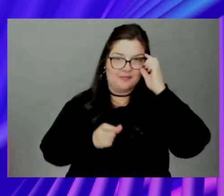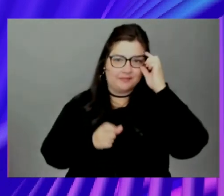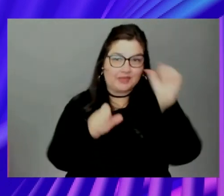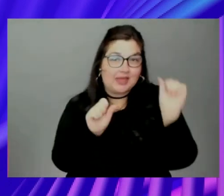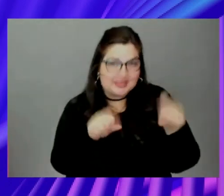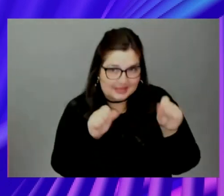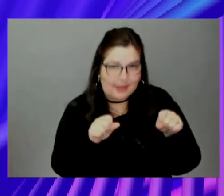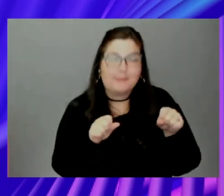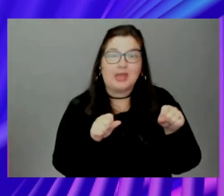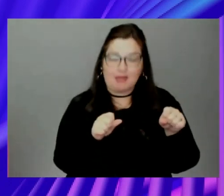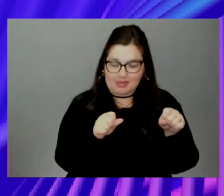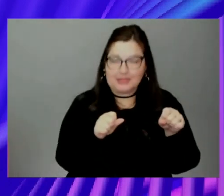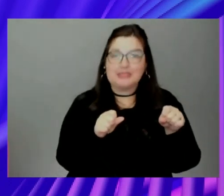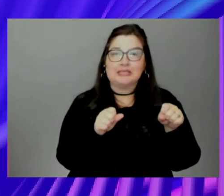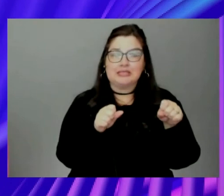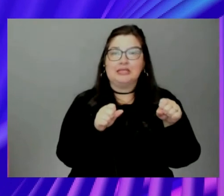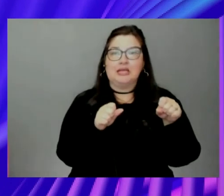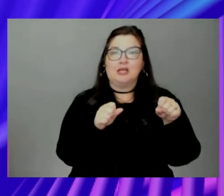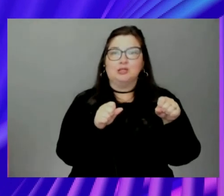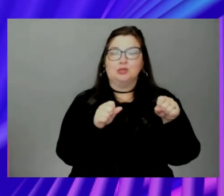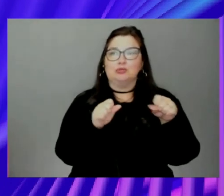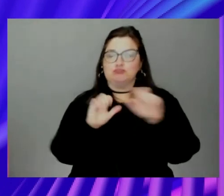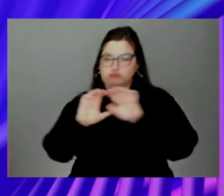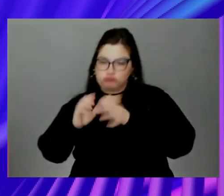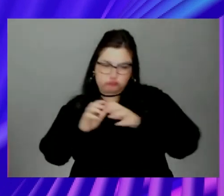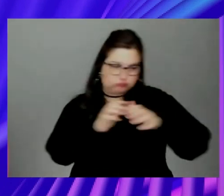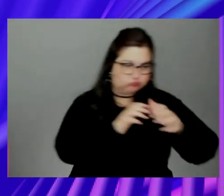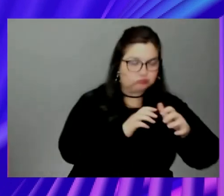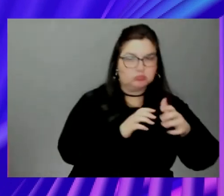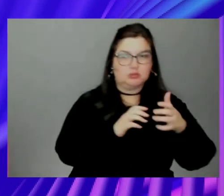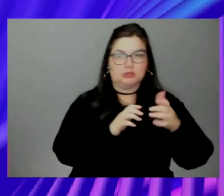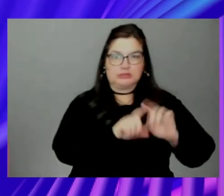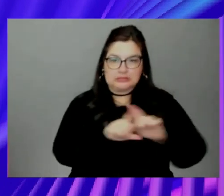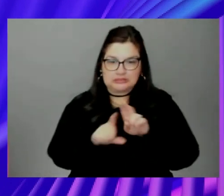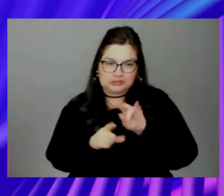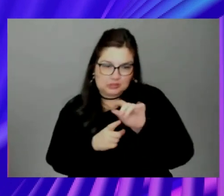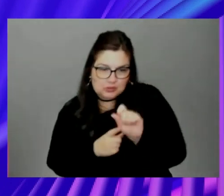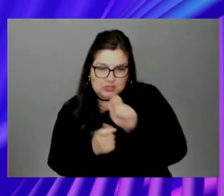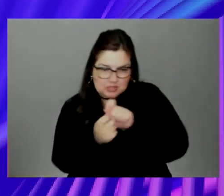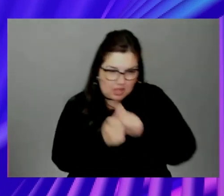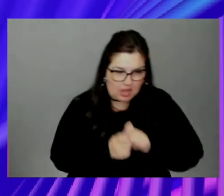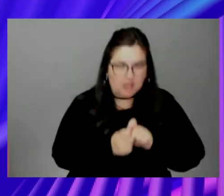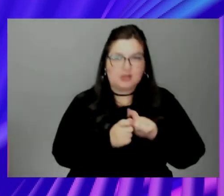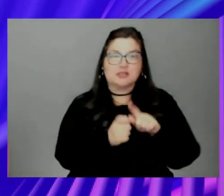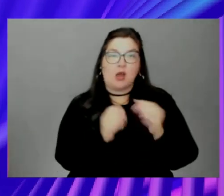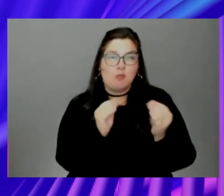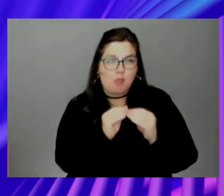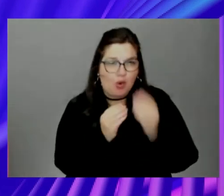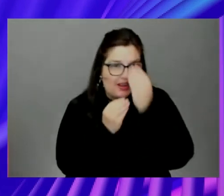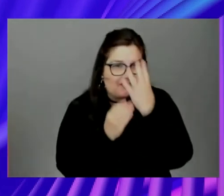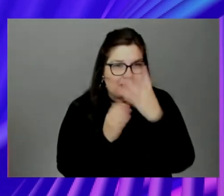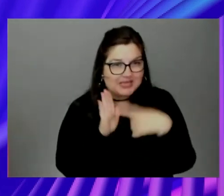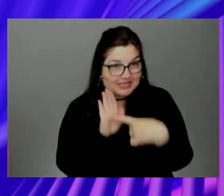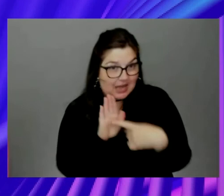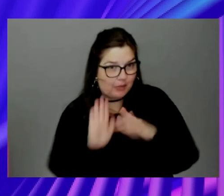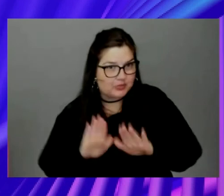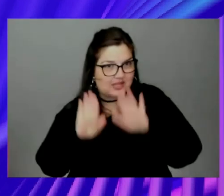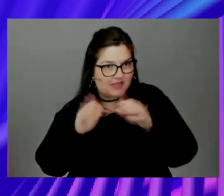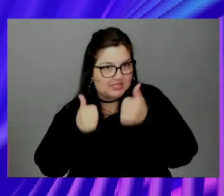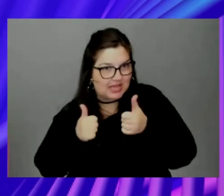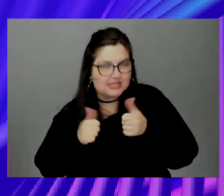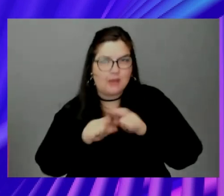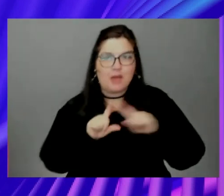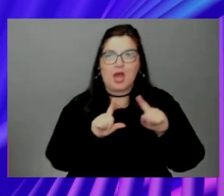accounts and organizational units. But how about more information? So the demo was fantastic. Where do people go to learn